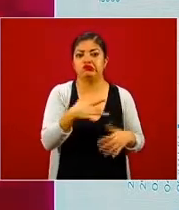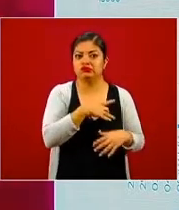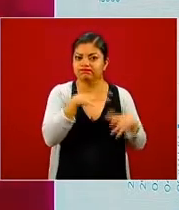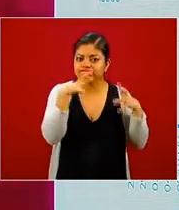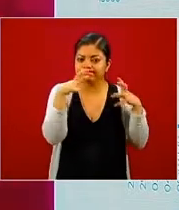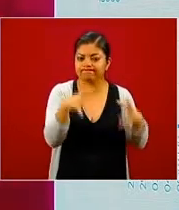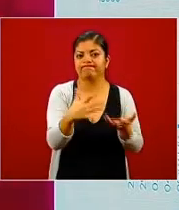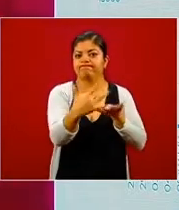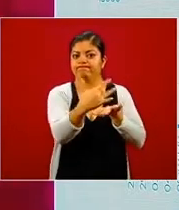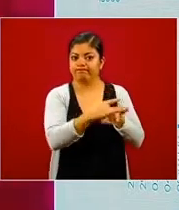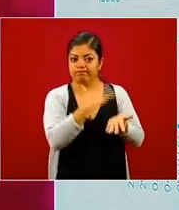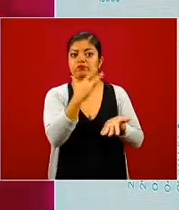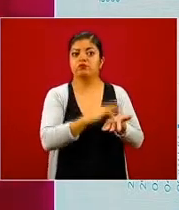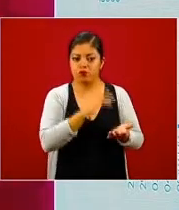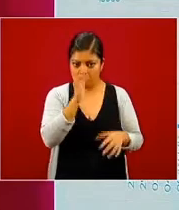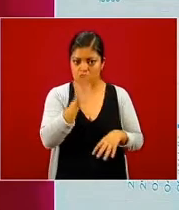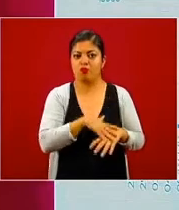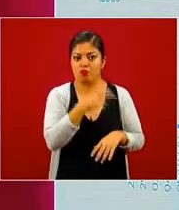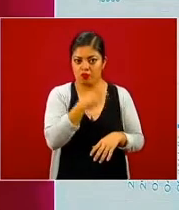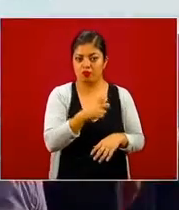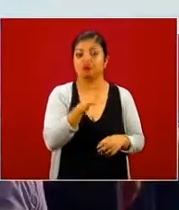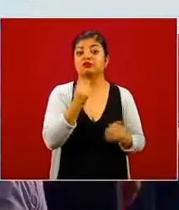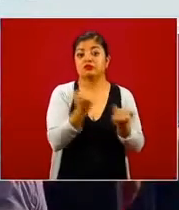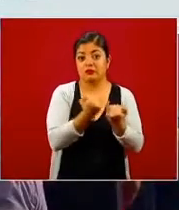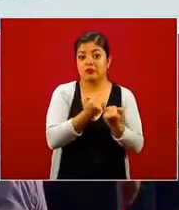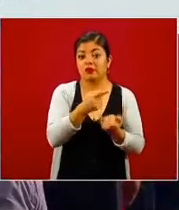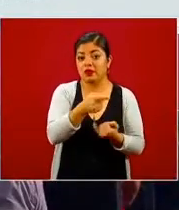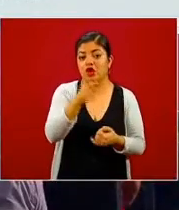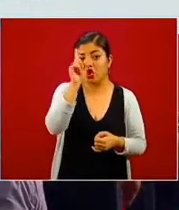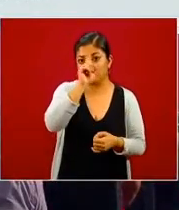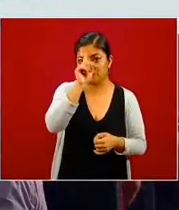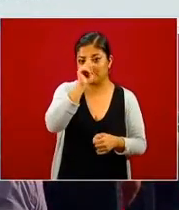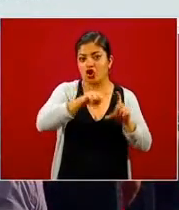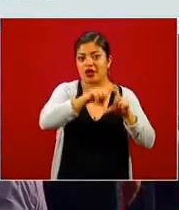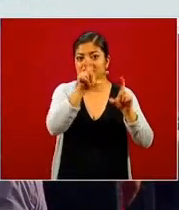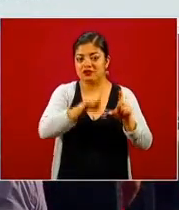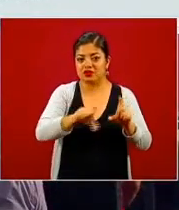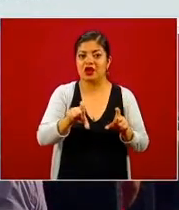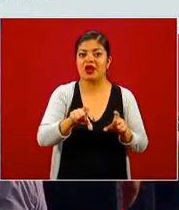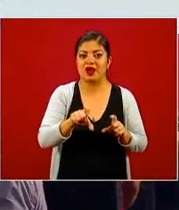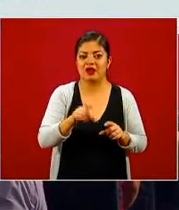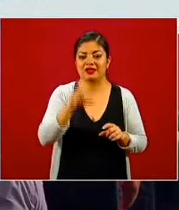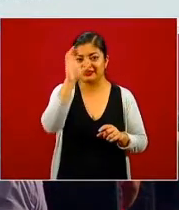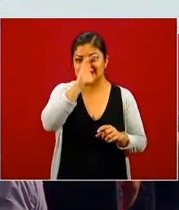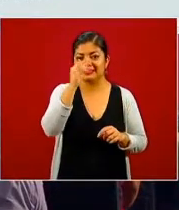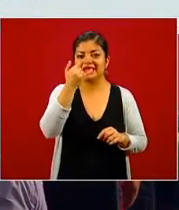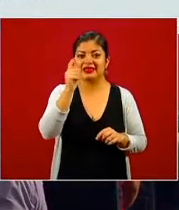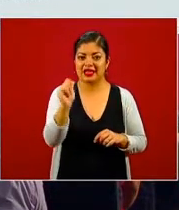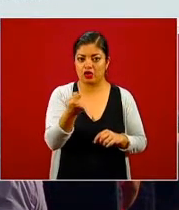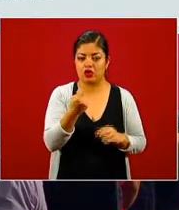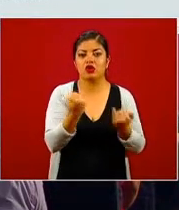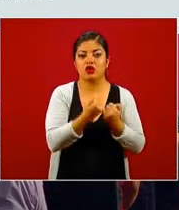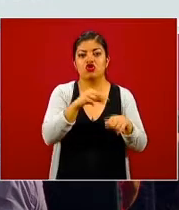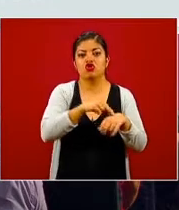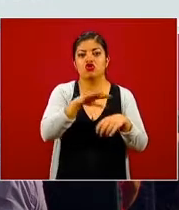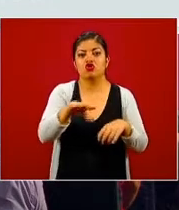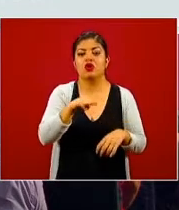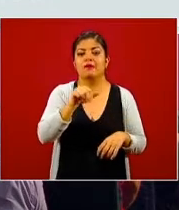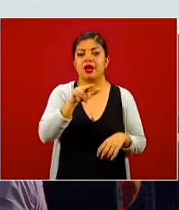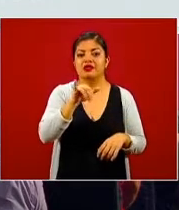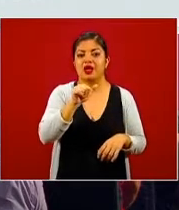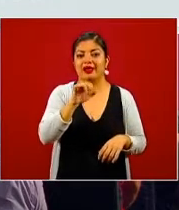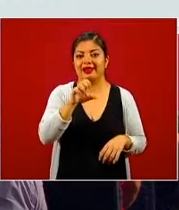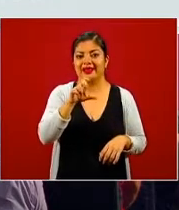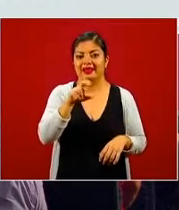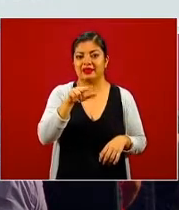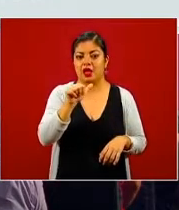we are so grateful to these people and institutions for their help. And of course, the National Science and Technology Council, thank you